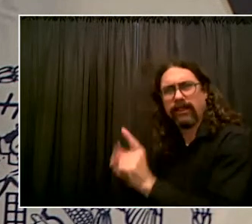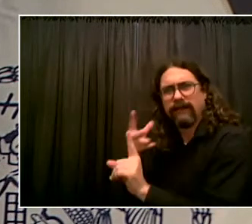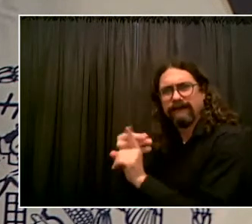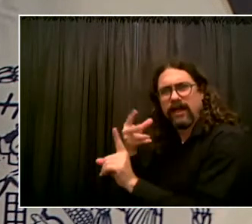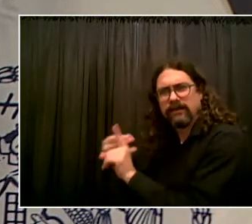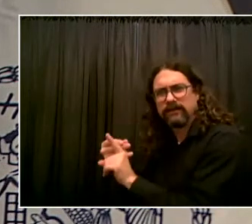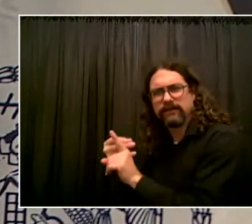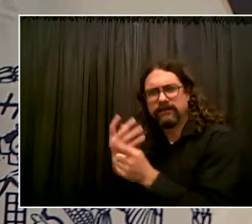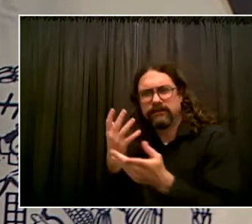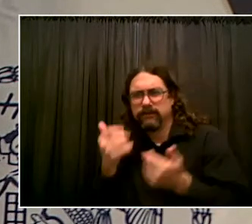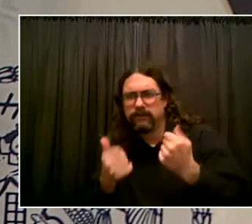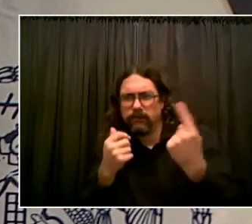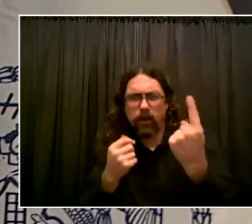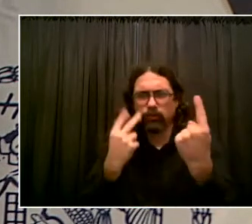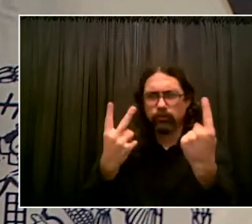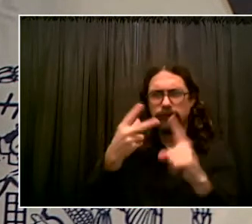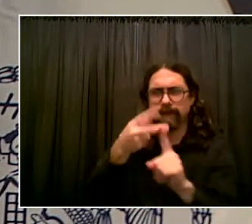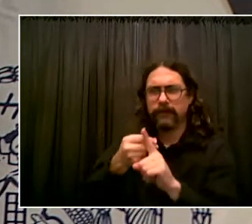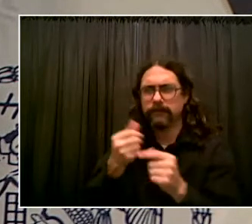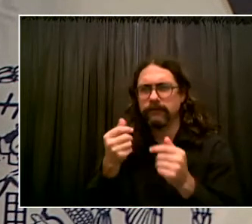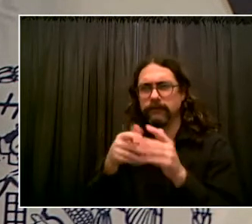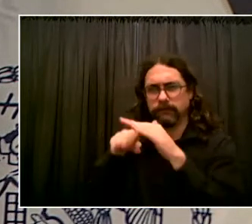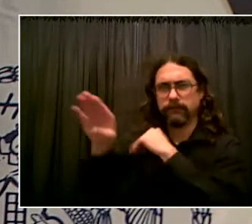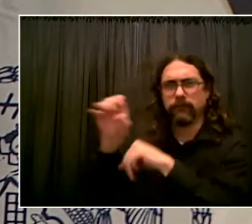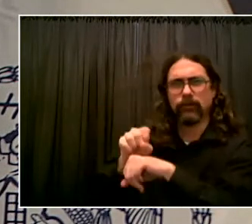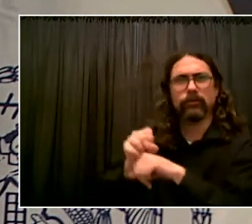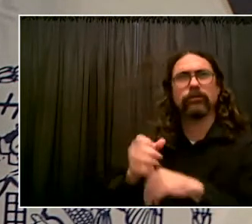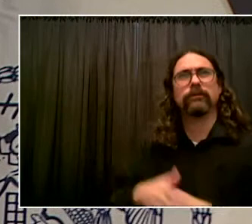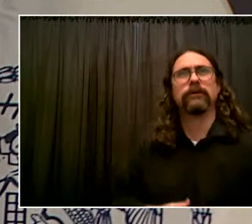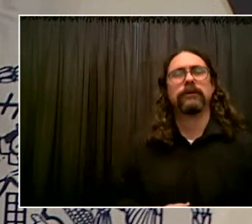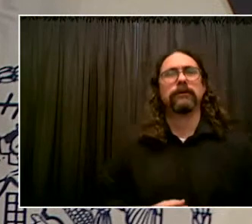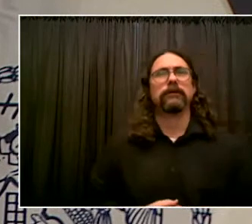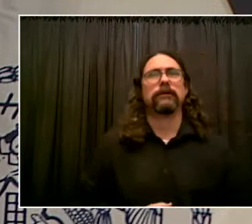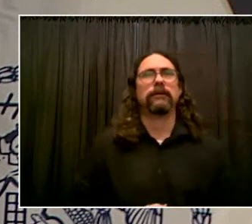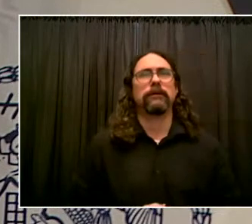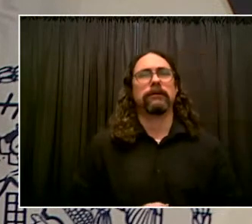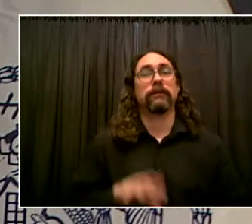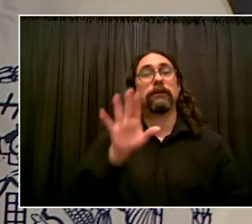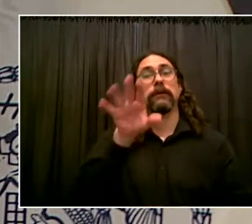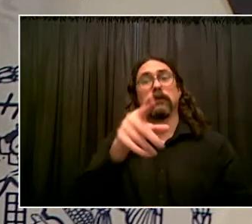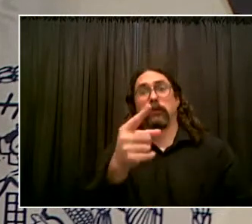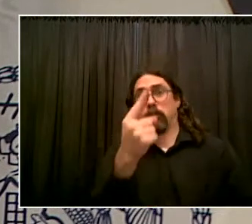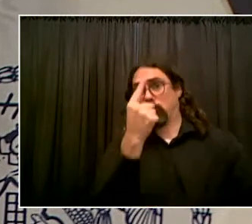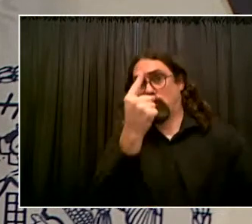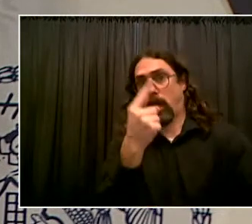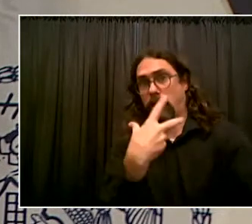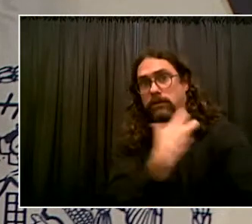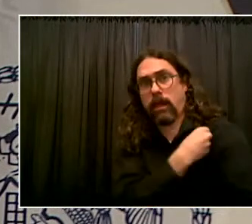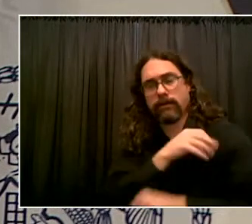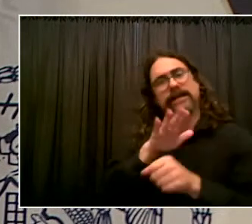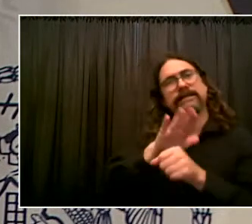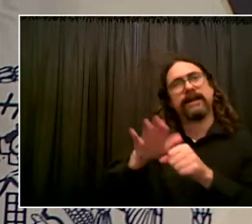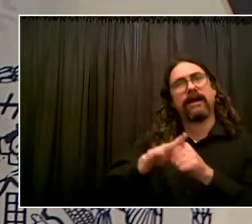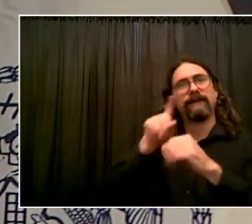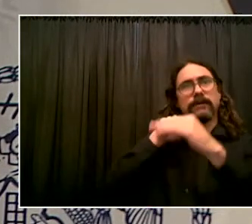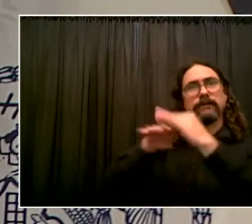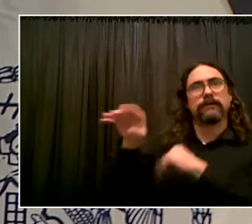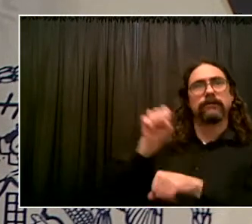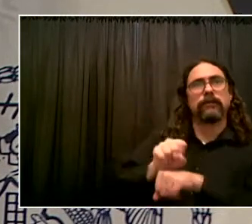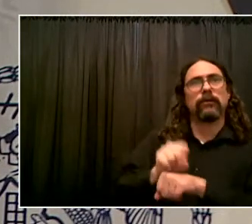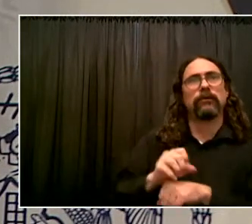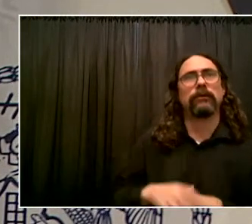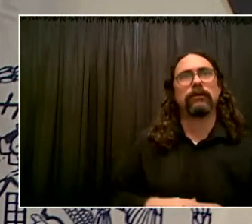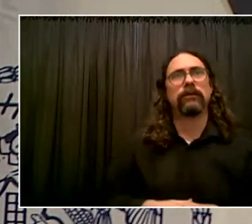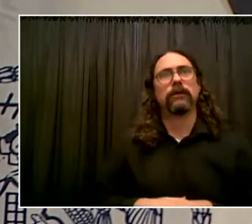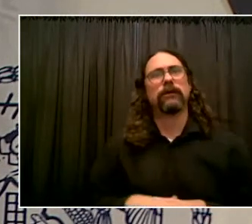test. One dose of vaccine. Of course, people should then go get the second dose on time. That is also going to